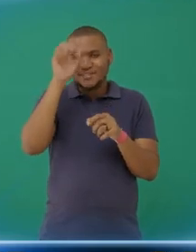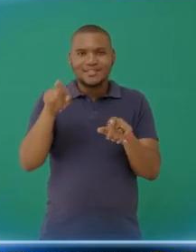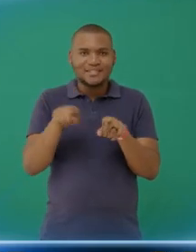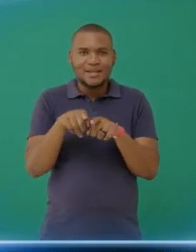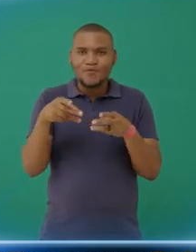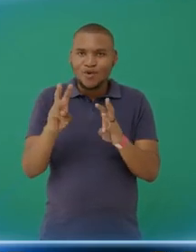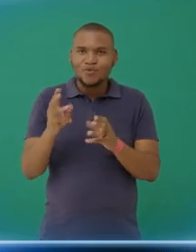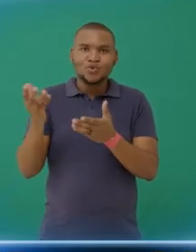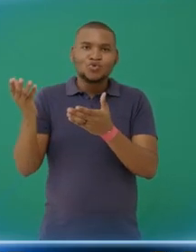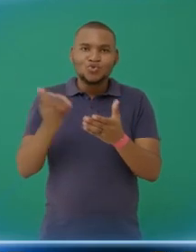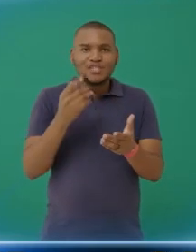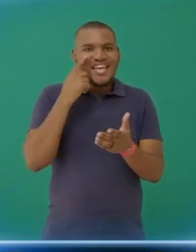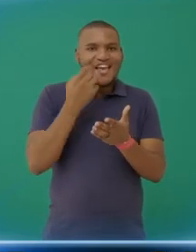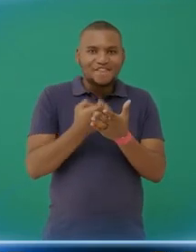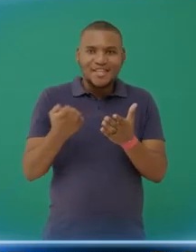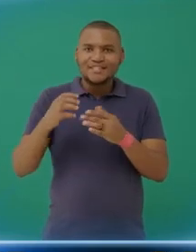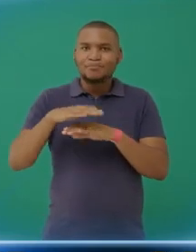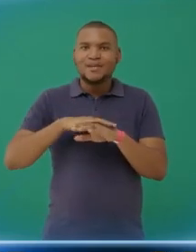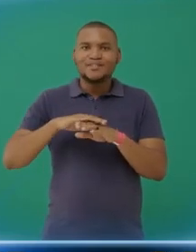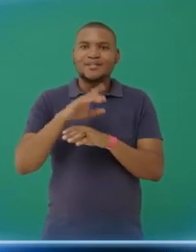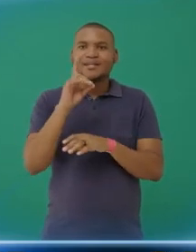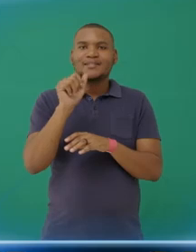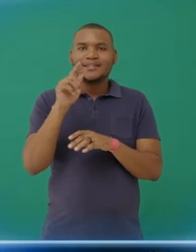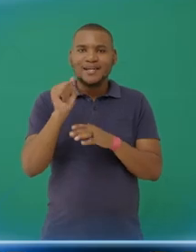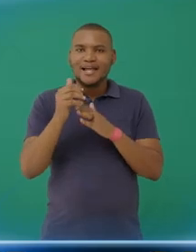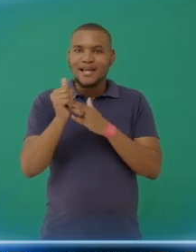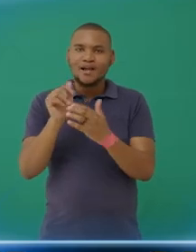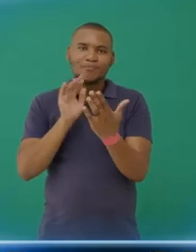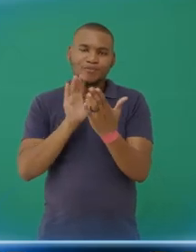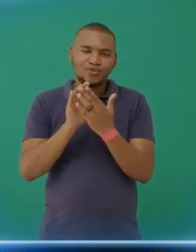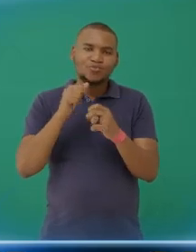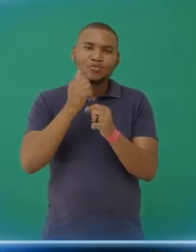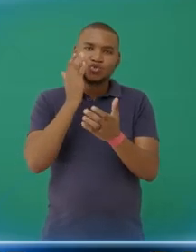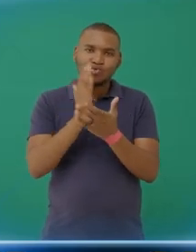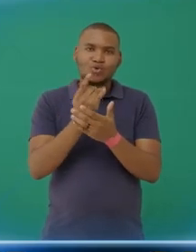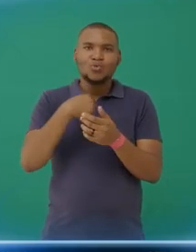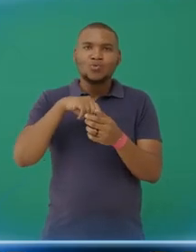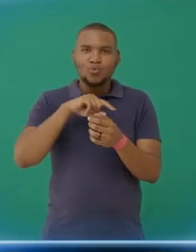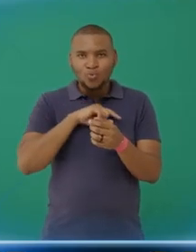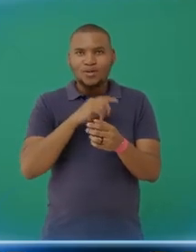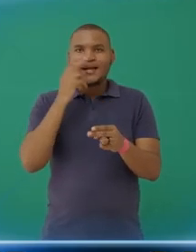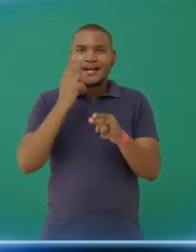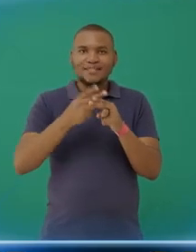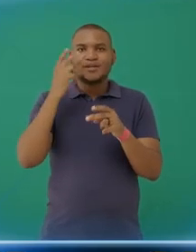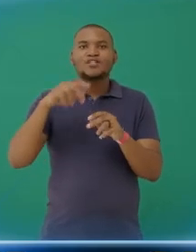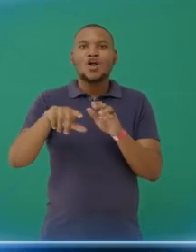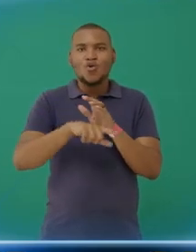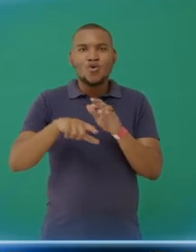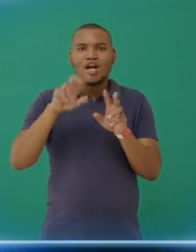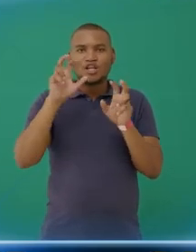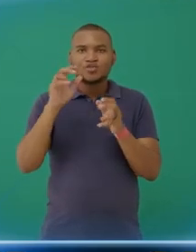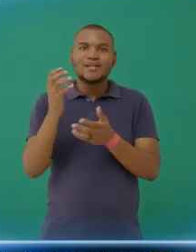introduce an evidence-based and a data-led approach. We will ensure that we will ultimately see that local issues are taken into